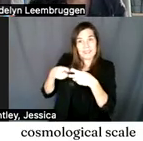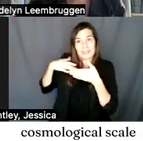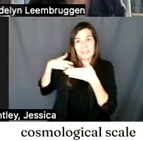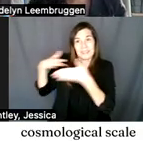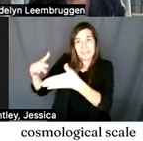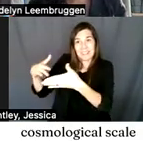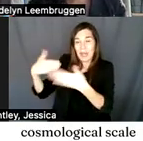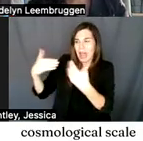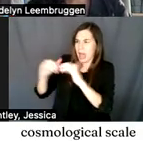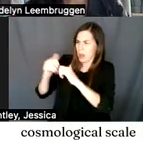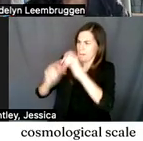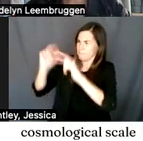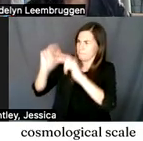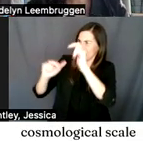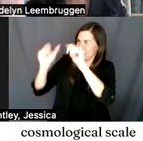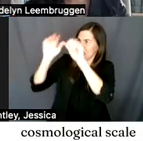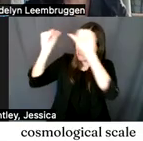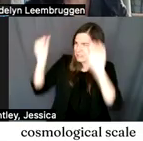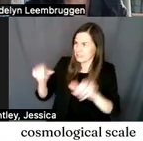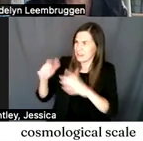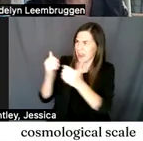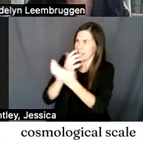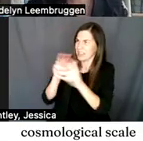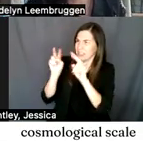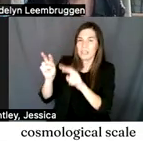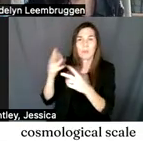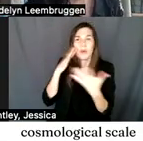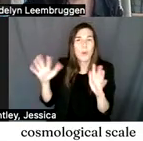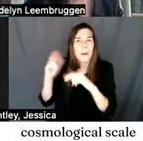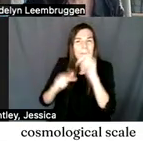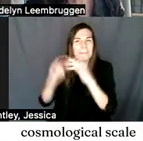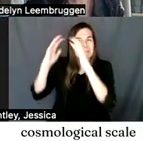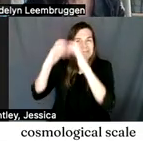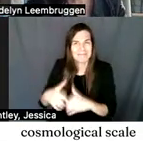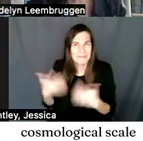is a really important aspect to consider because we don't want our buildings falling down.